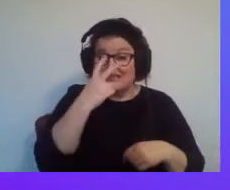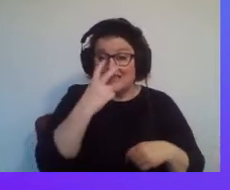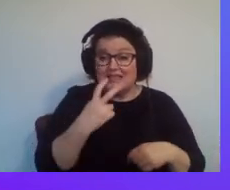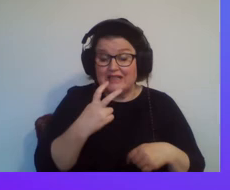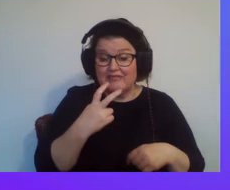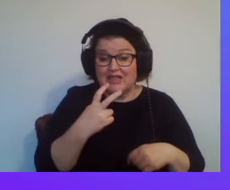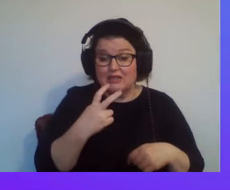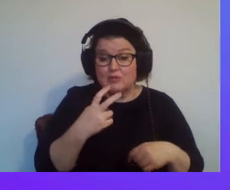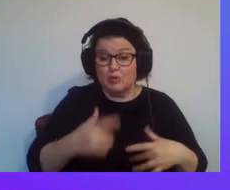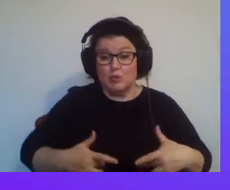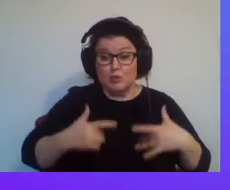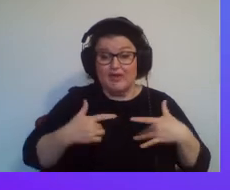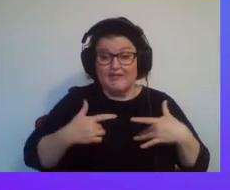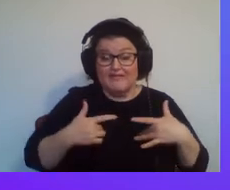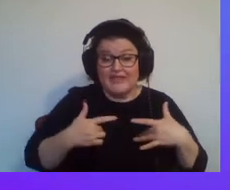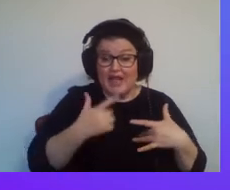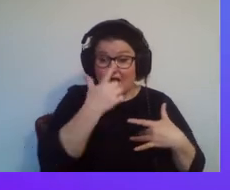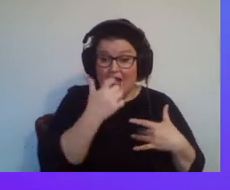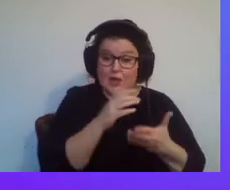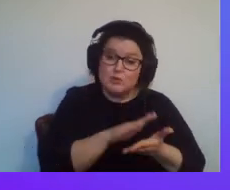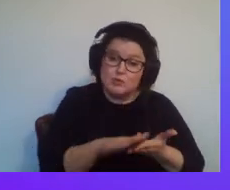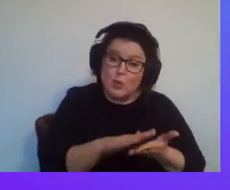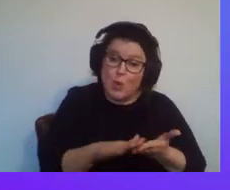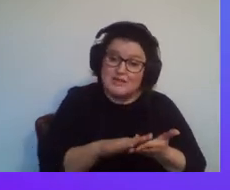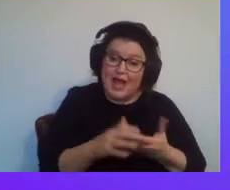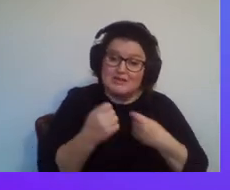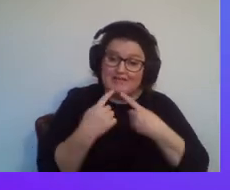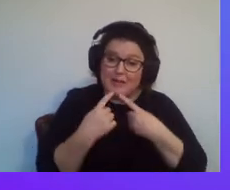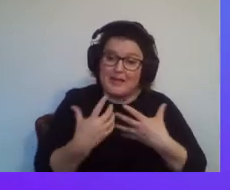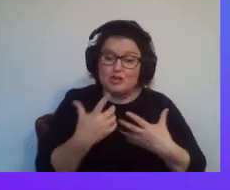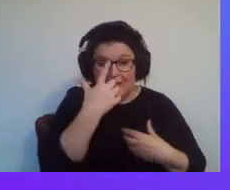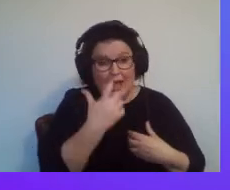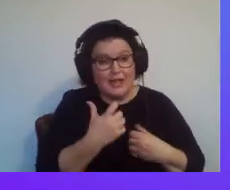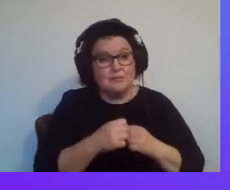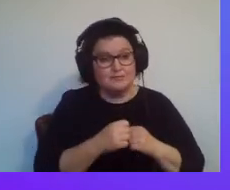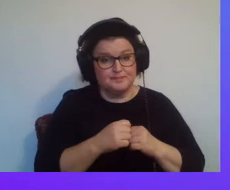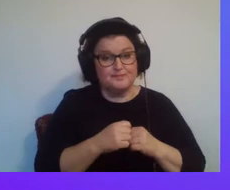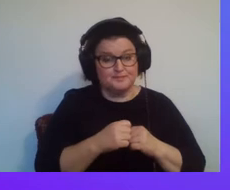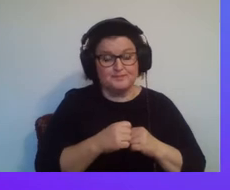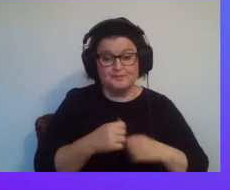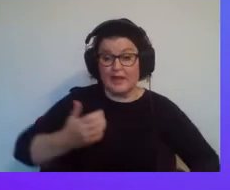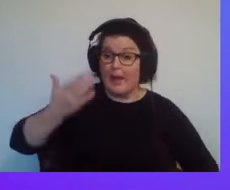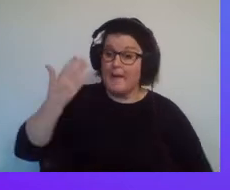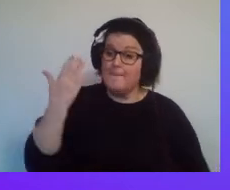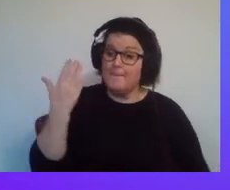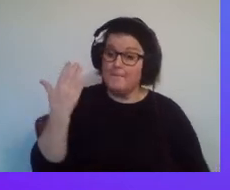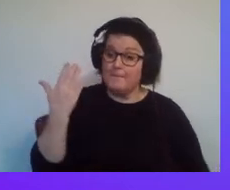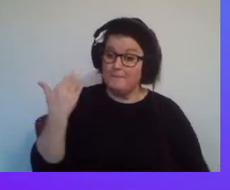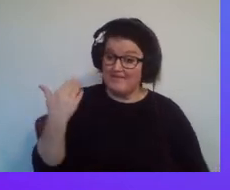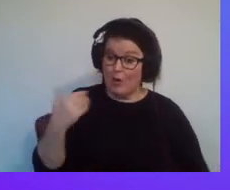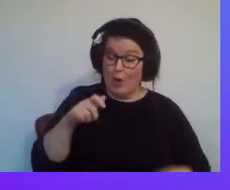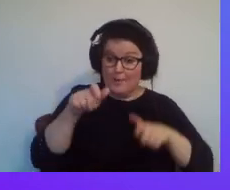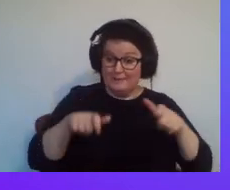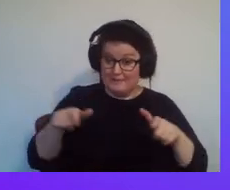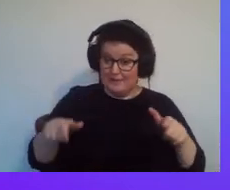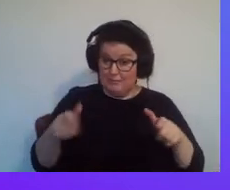number of questions in the run-up to this event, so we'll be taking a mixture of the questions that we have already received, as well as questions